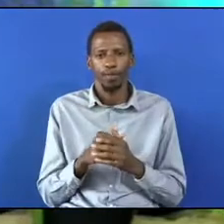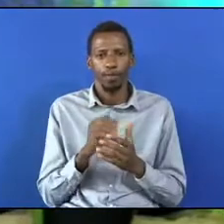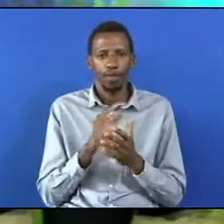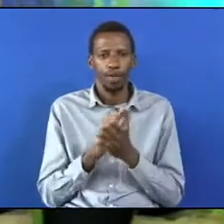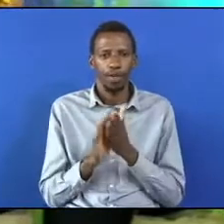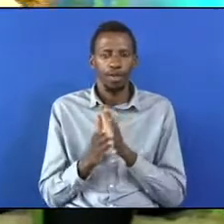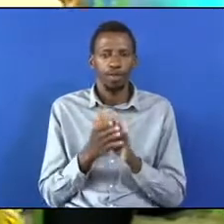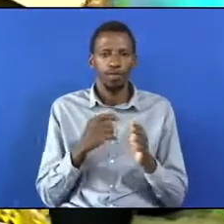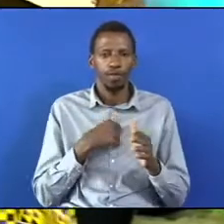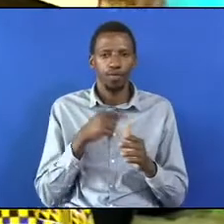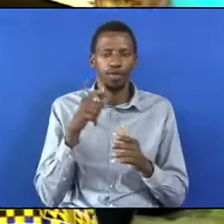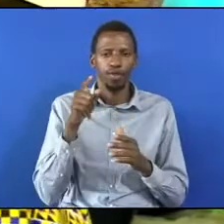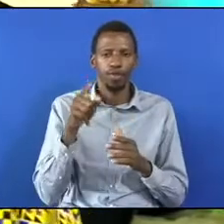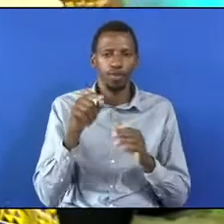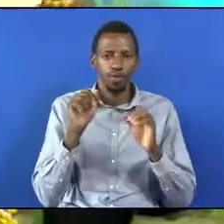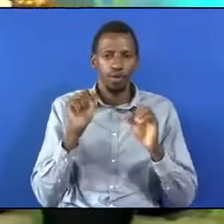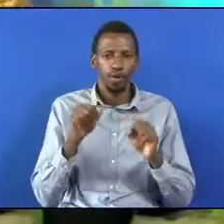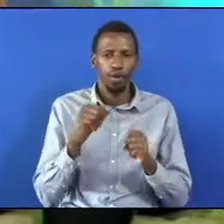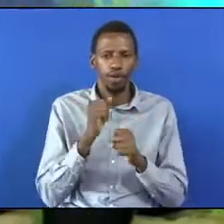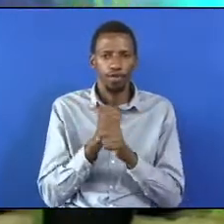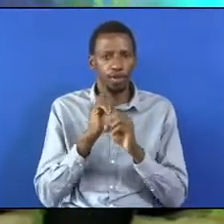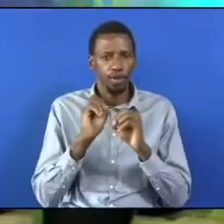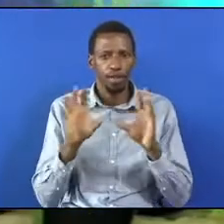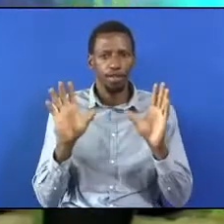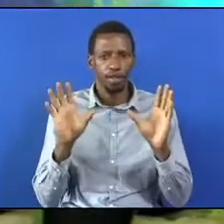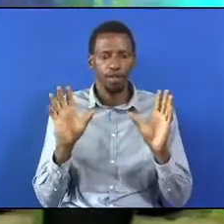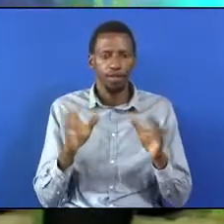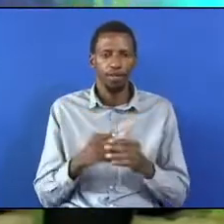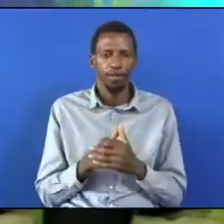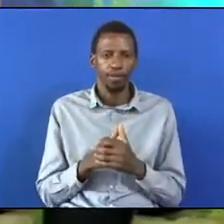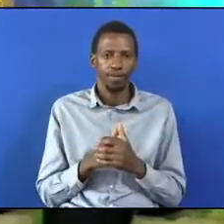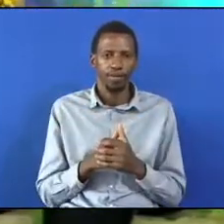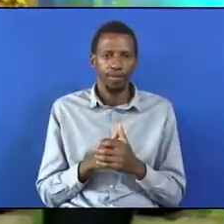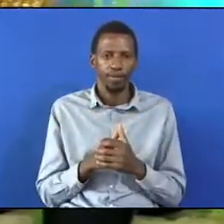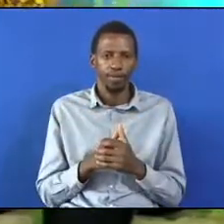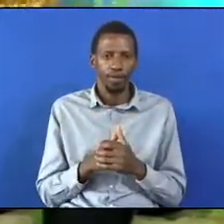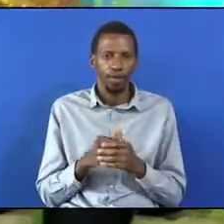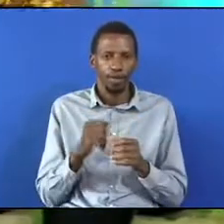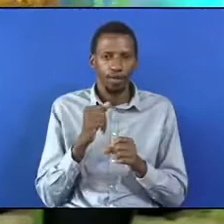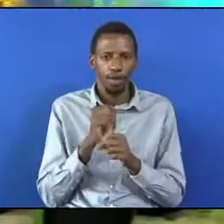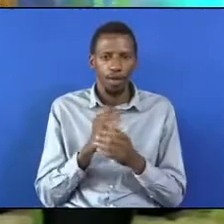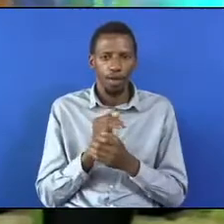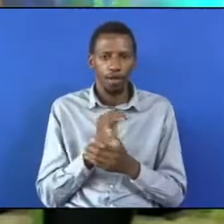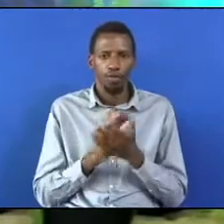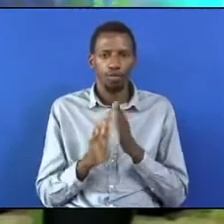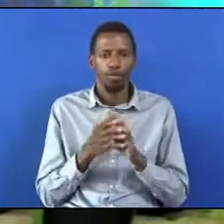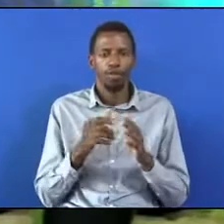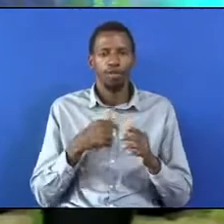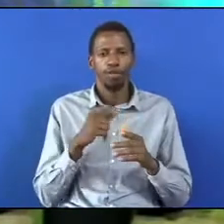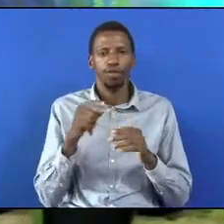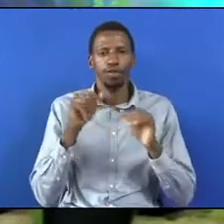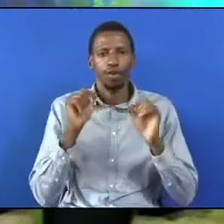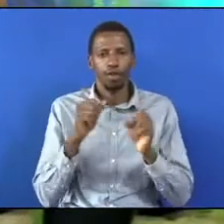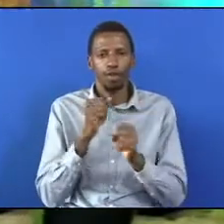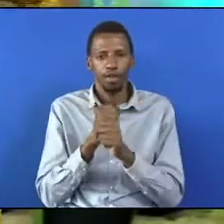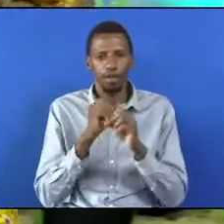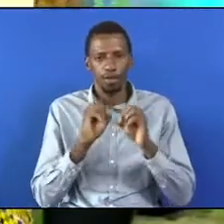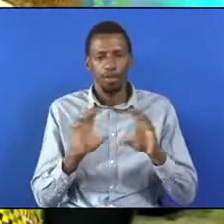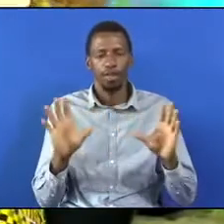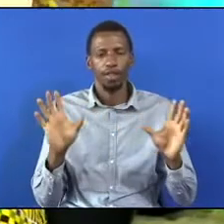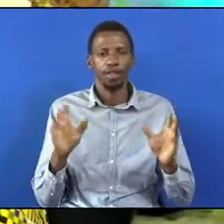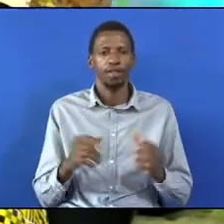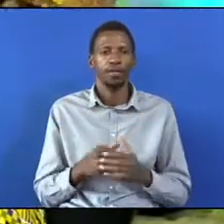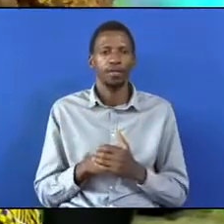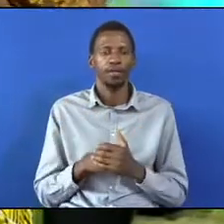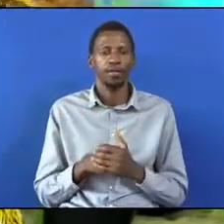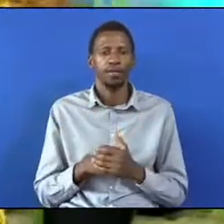nothing. Without me you can do nothing. Without me you can do